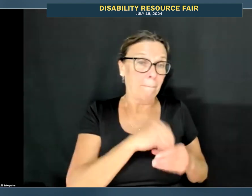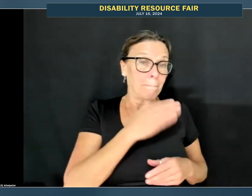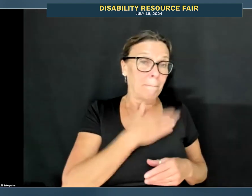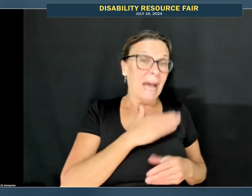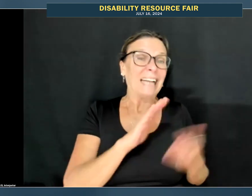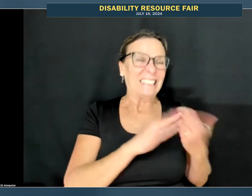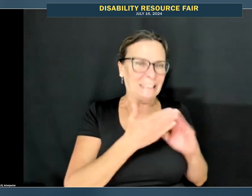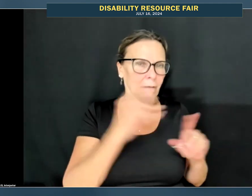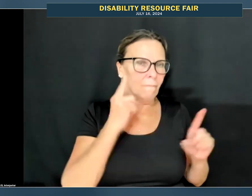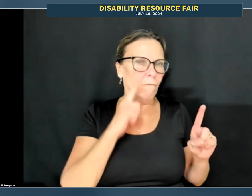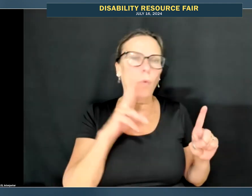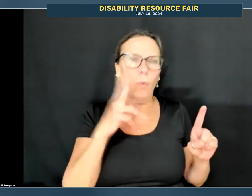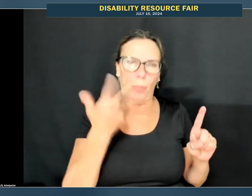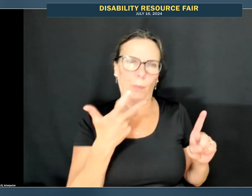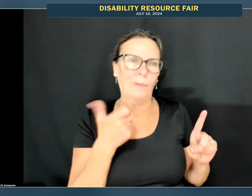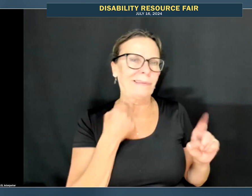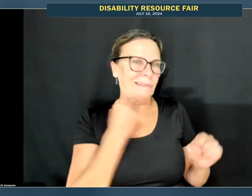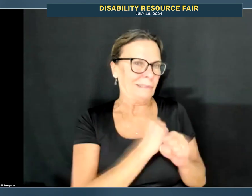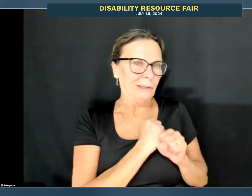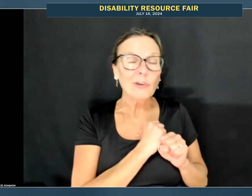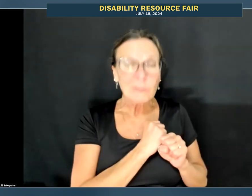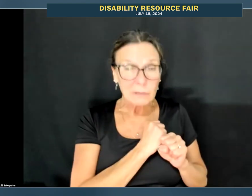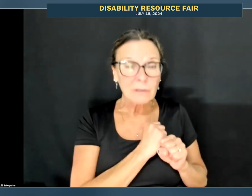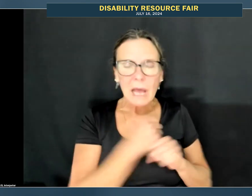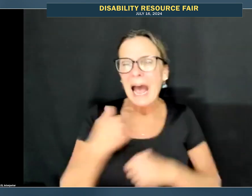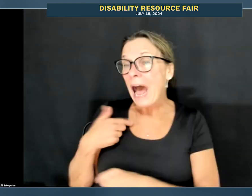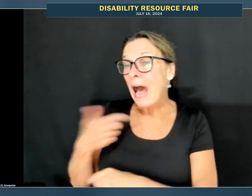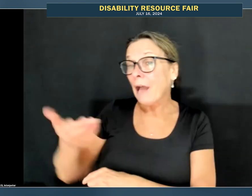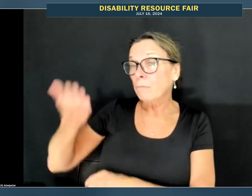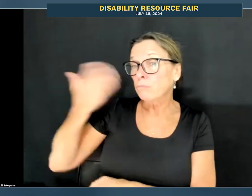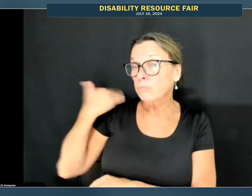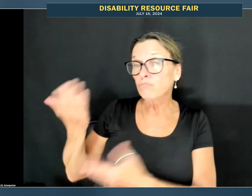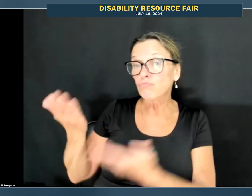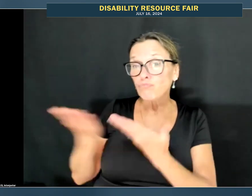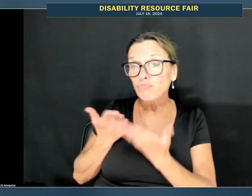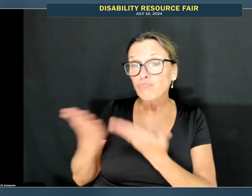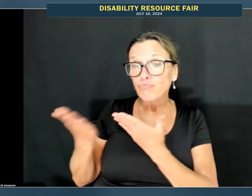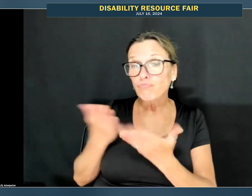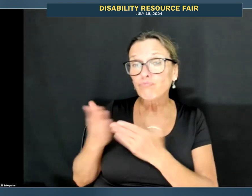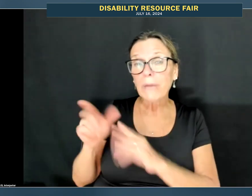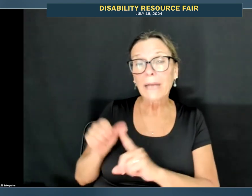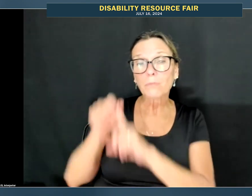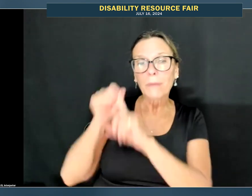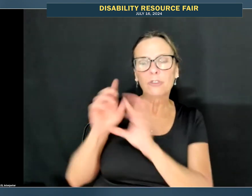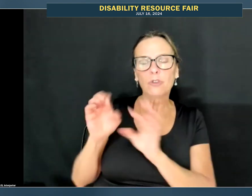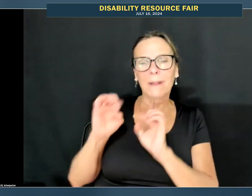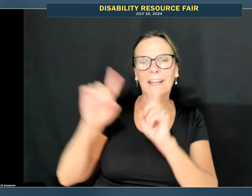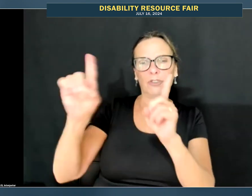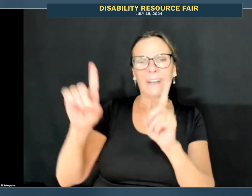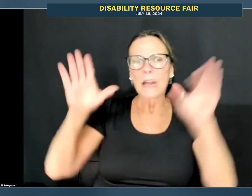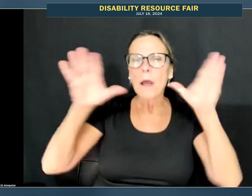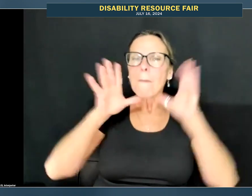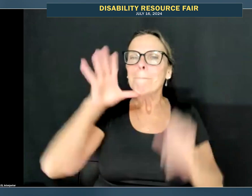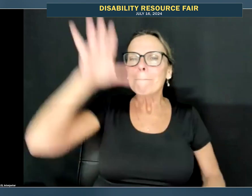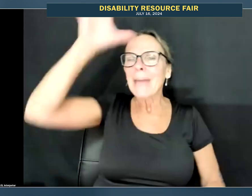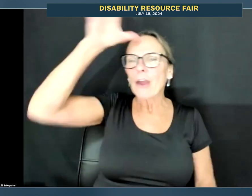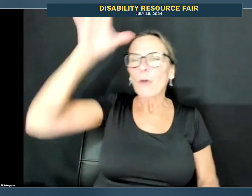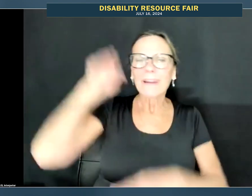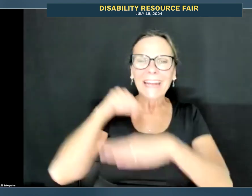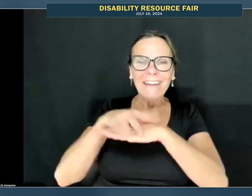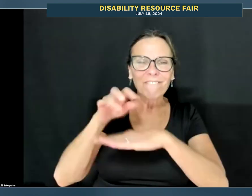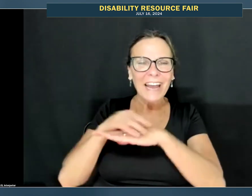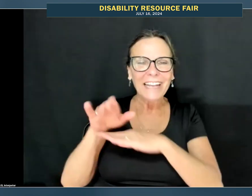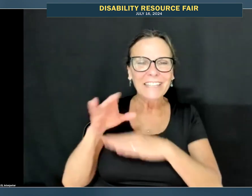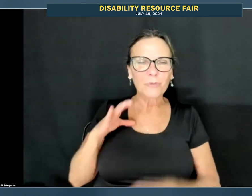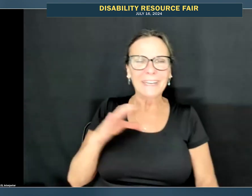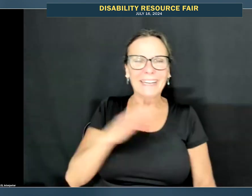13 years. I served as our special education parent advisory council president